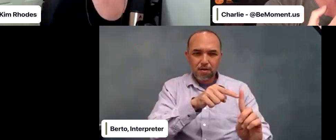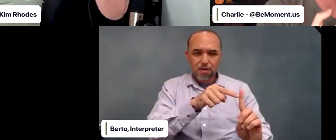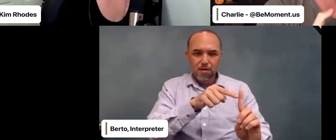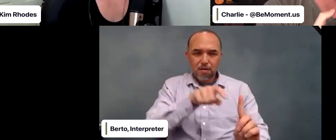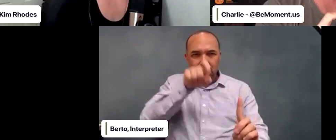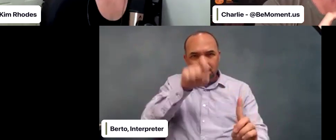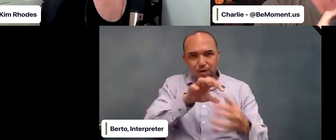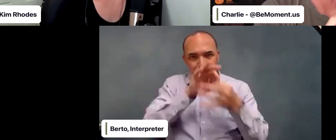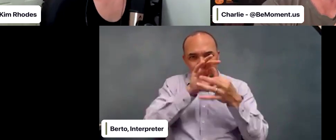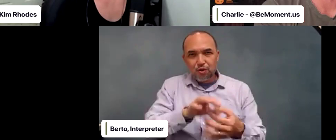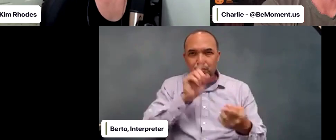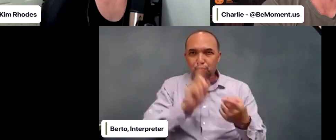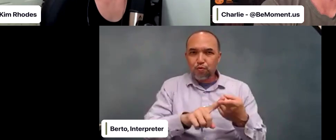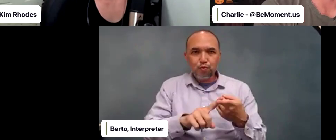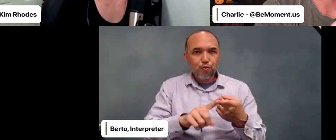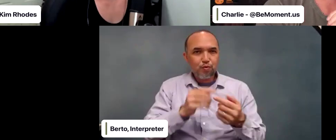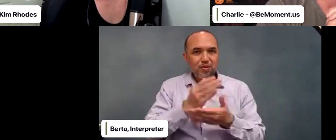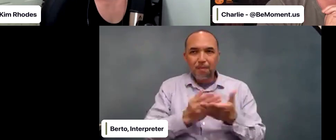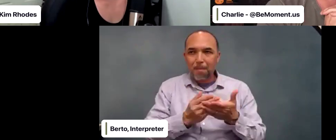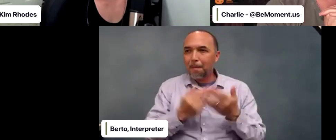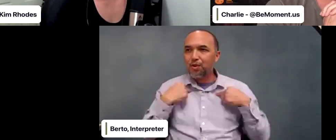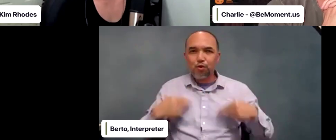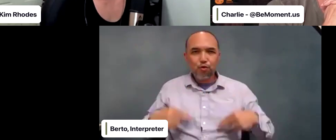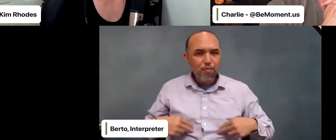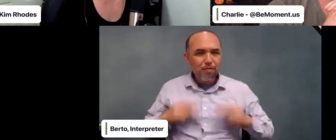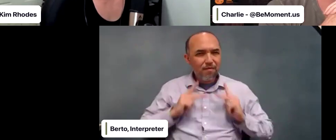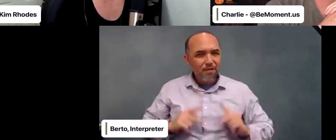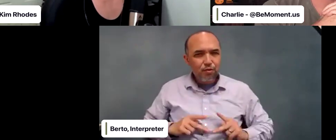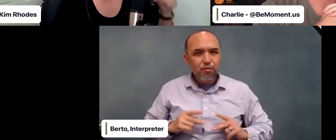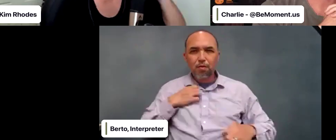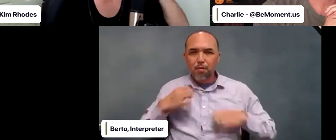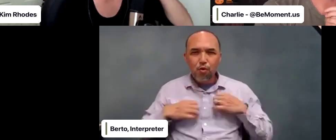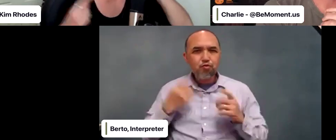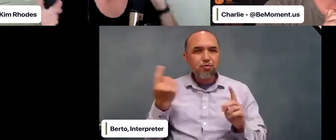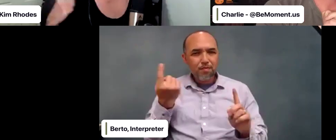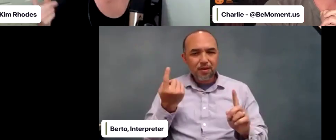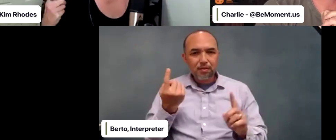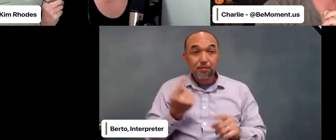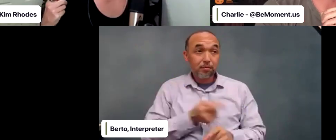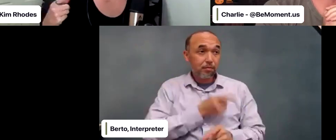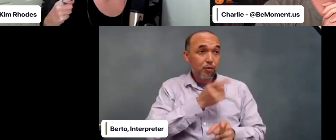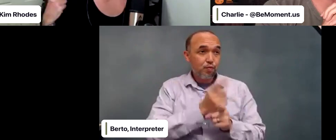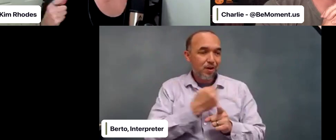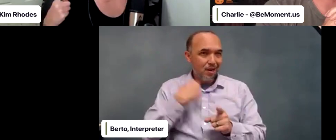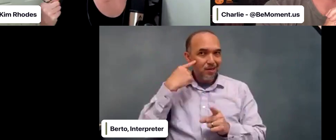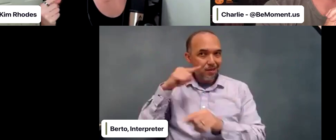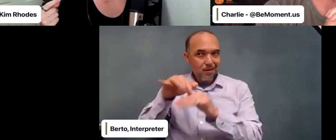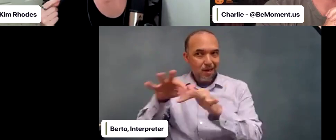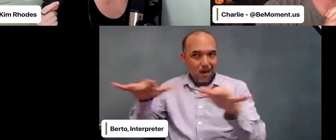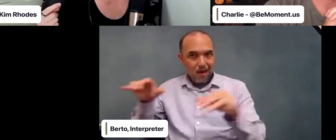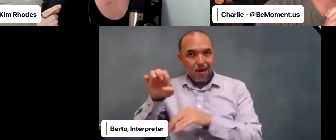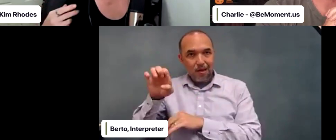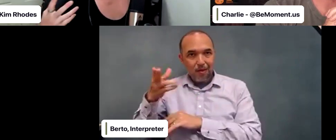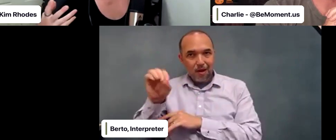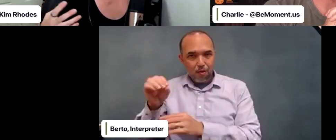those human, physical, emotional, something. And I think it's much less common than the echoes, but that's also why you